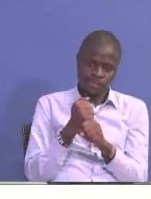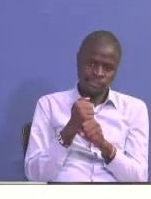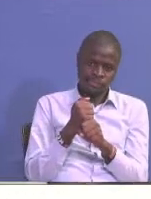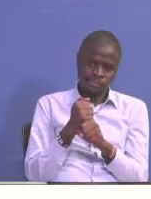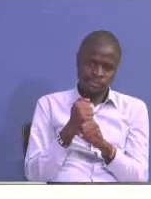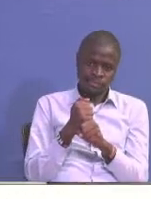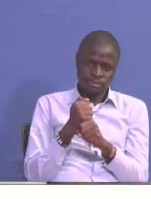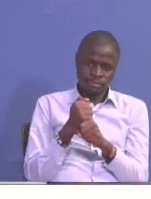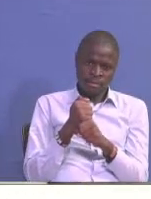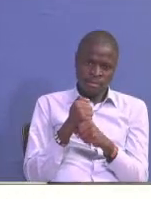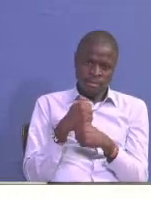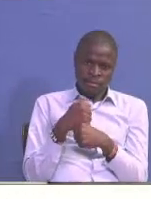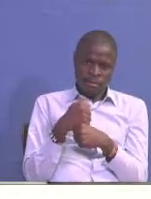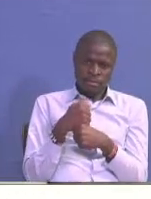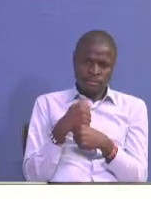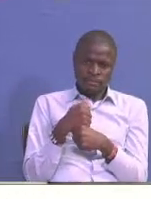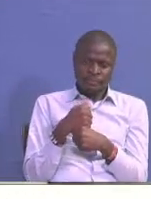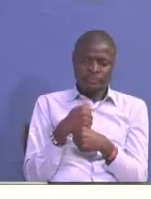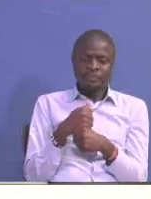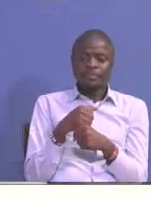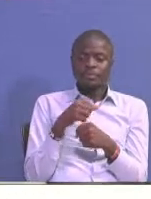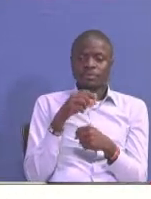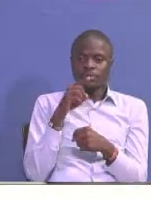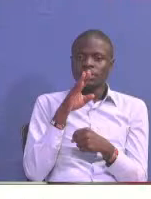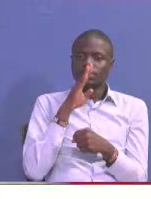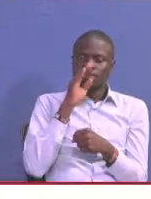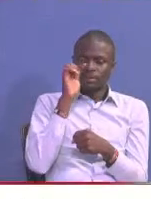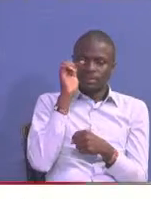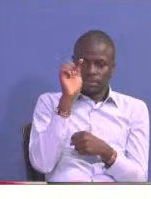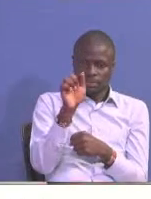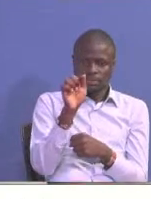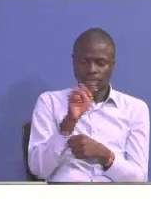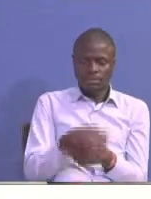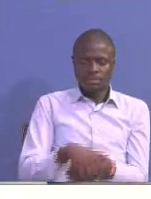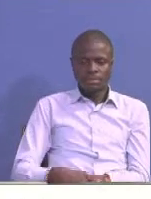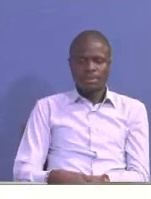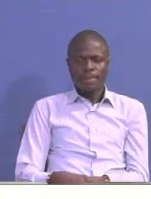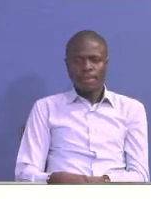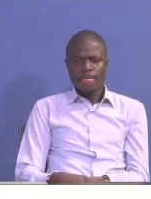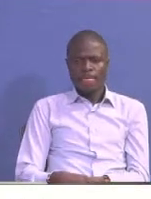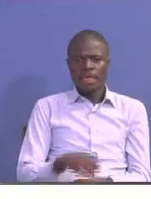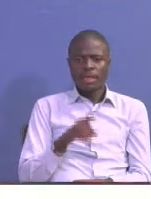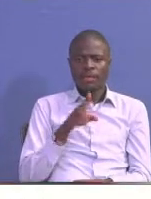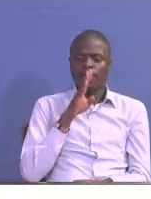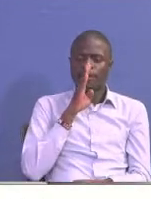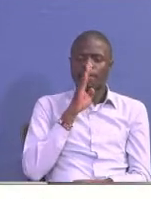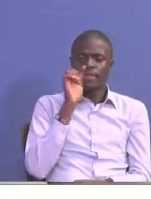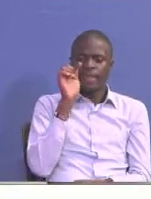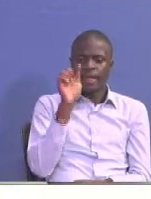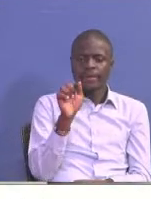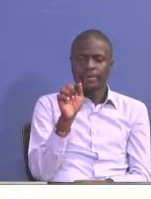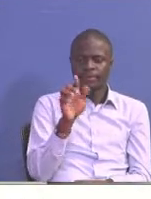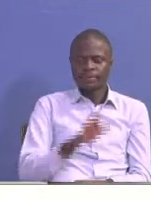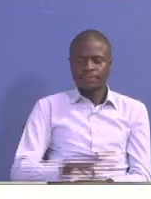you'll be there. you'll be there.